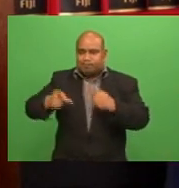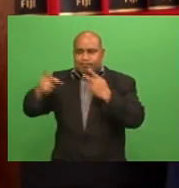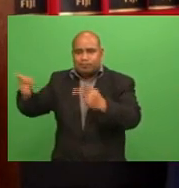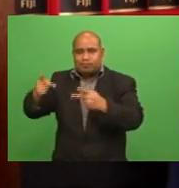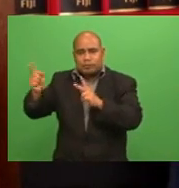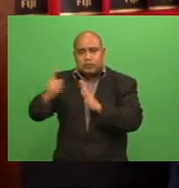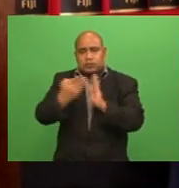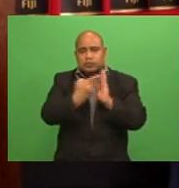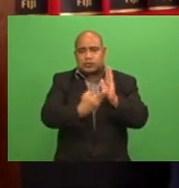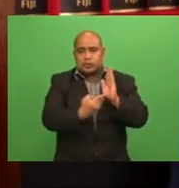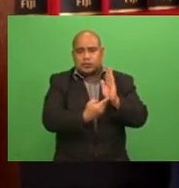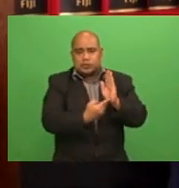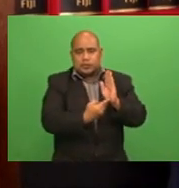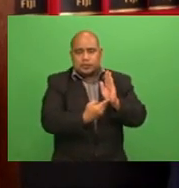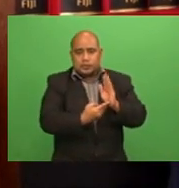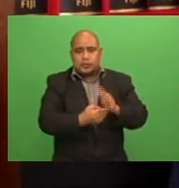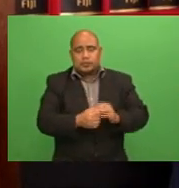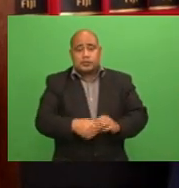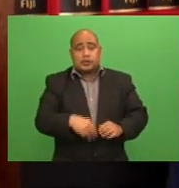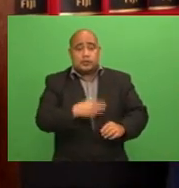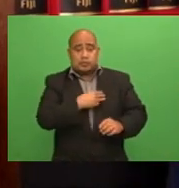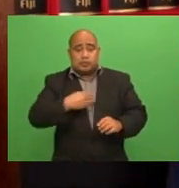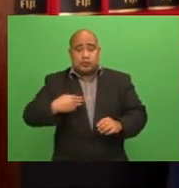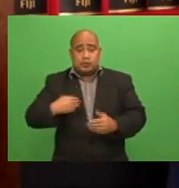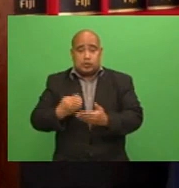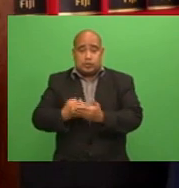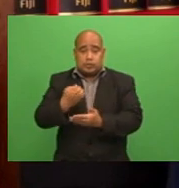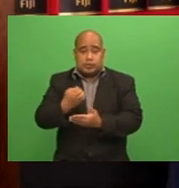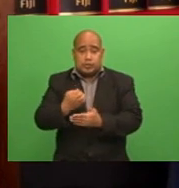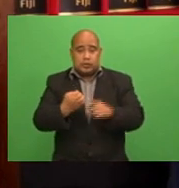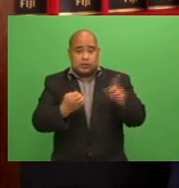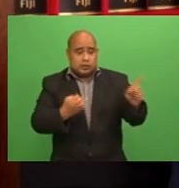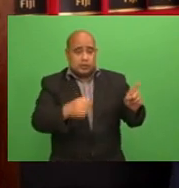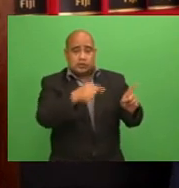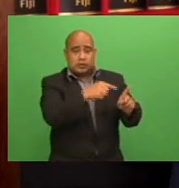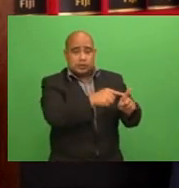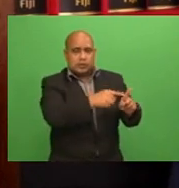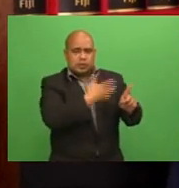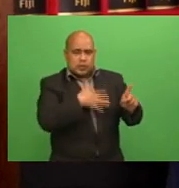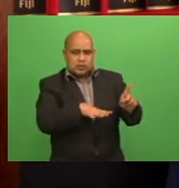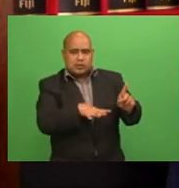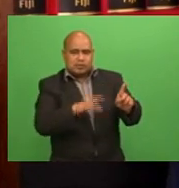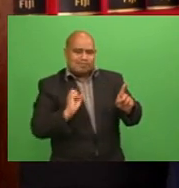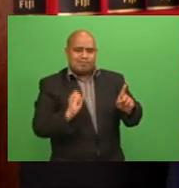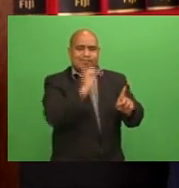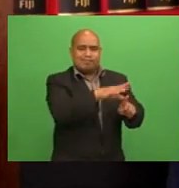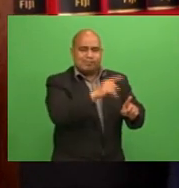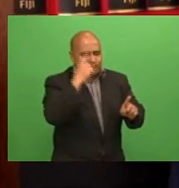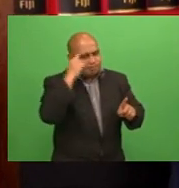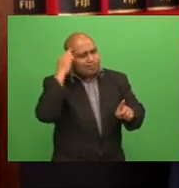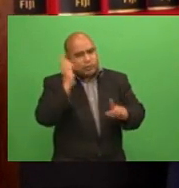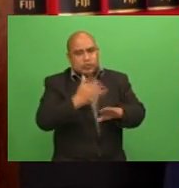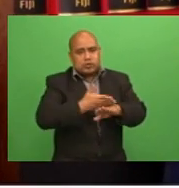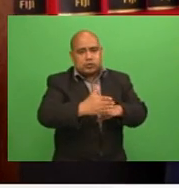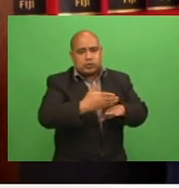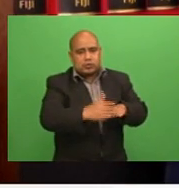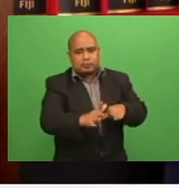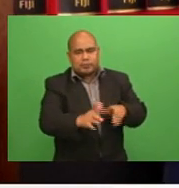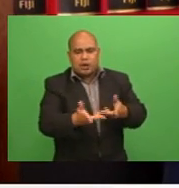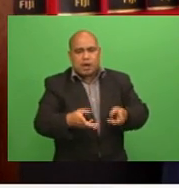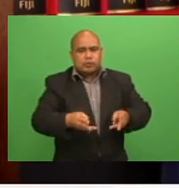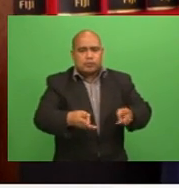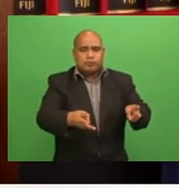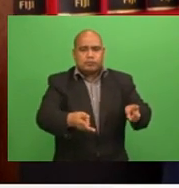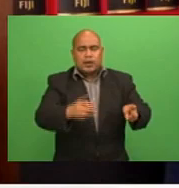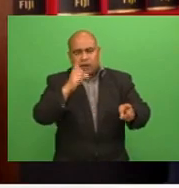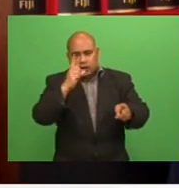Economy. But yes, most definitely. You know, we have to be very, very creative as to how we actually get out of this and you